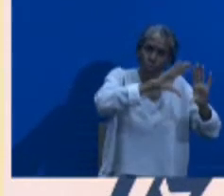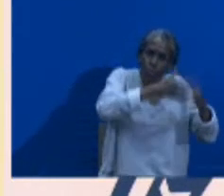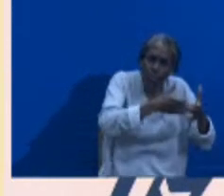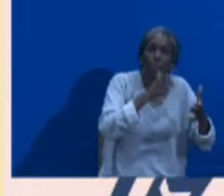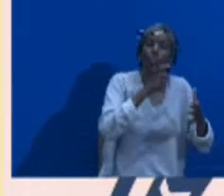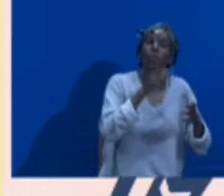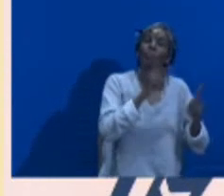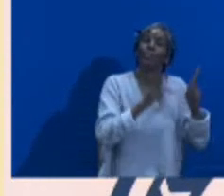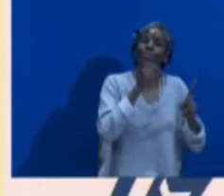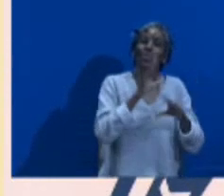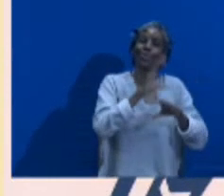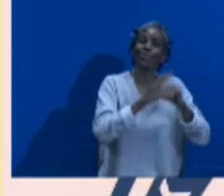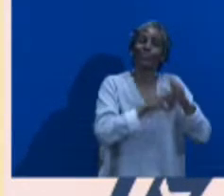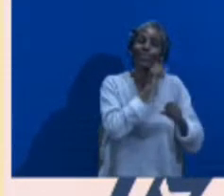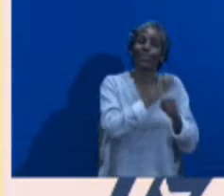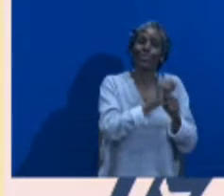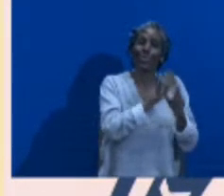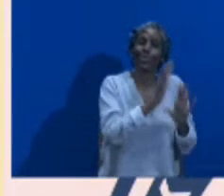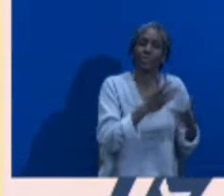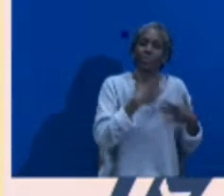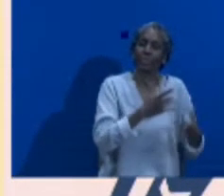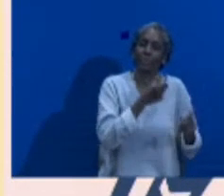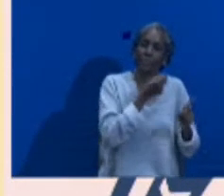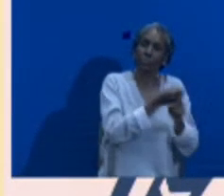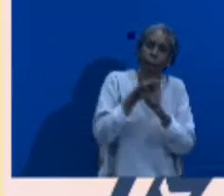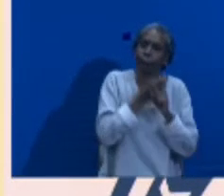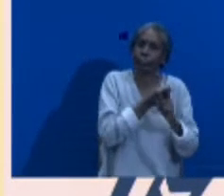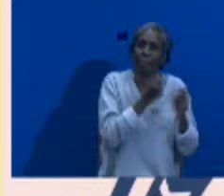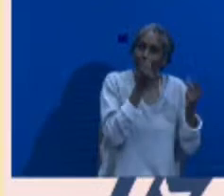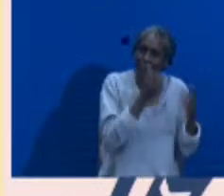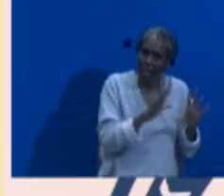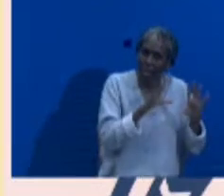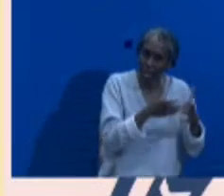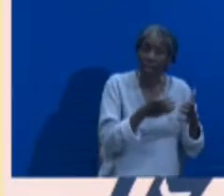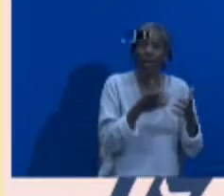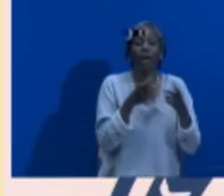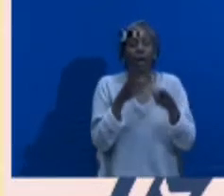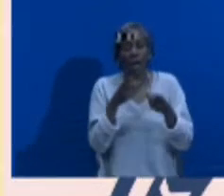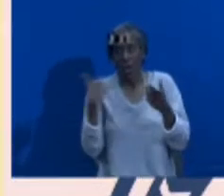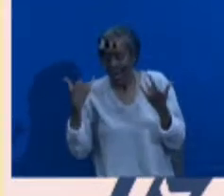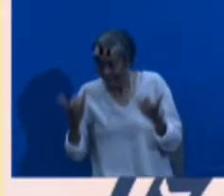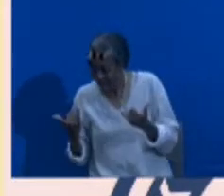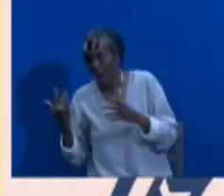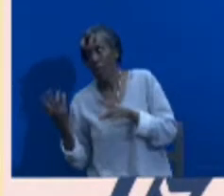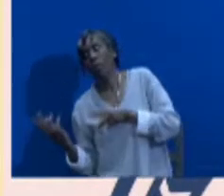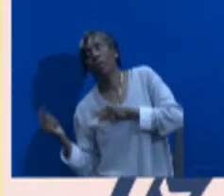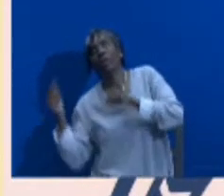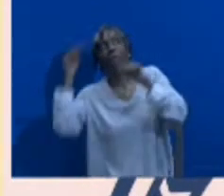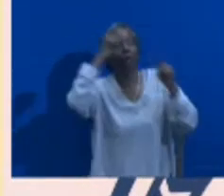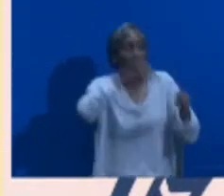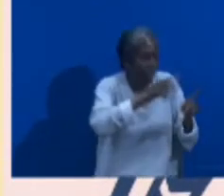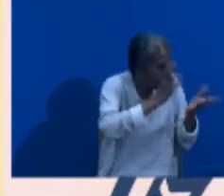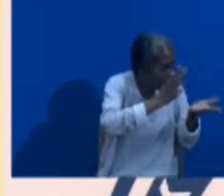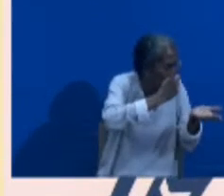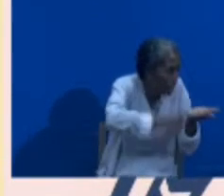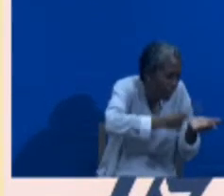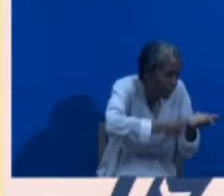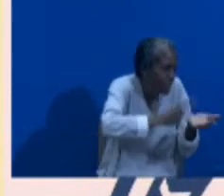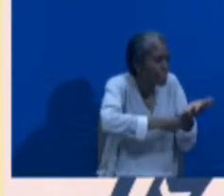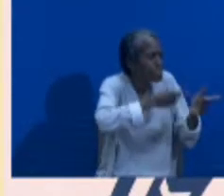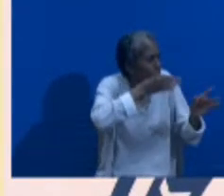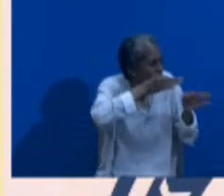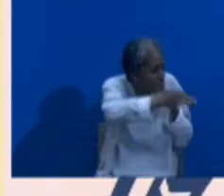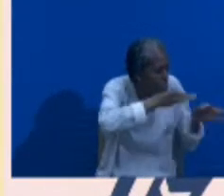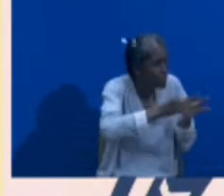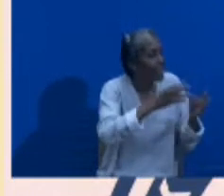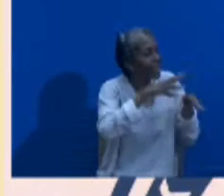construction workers. And we are doing some significant work with construction sites to improve their ability to